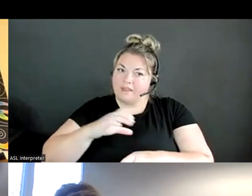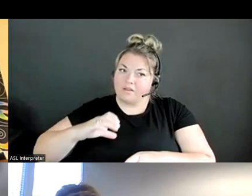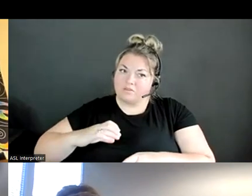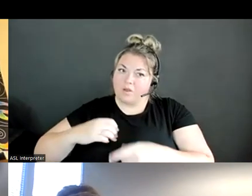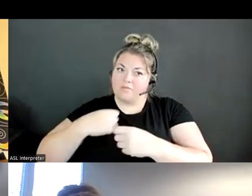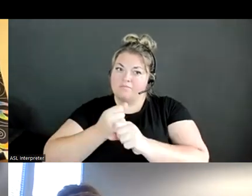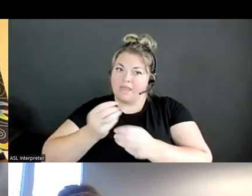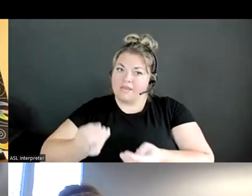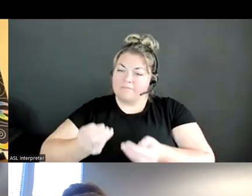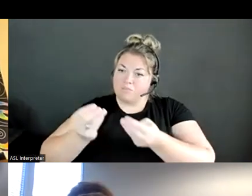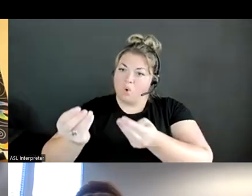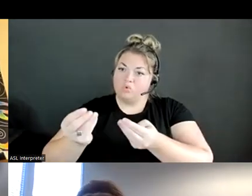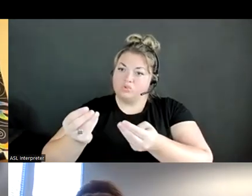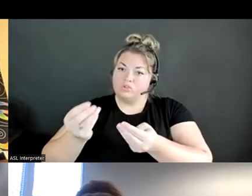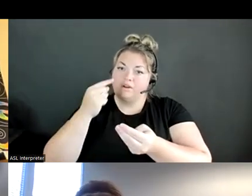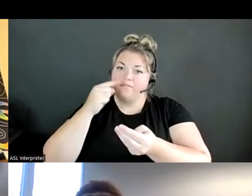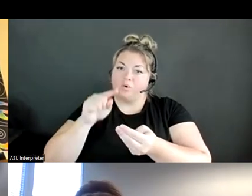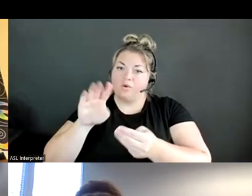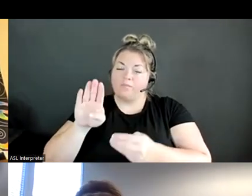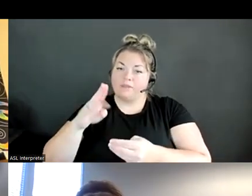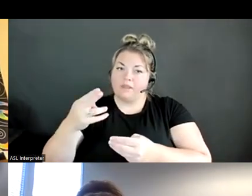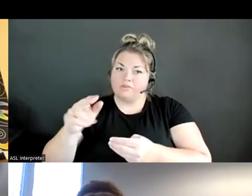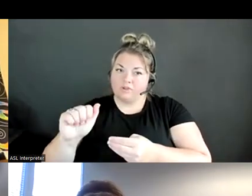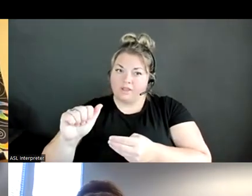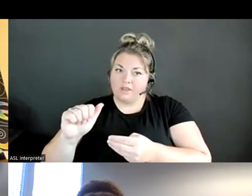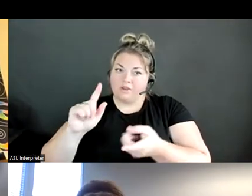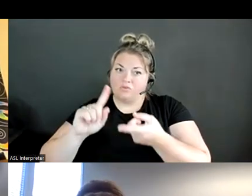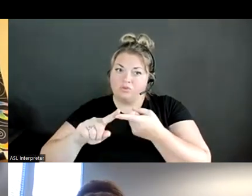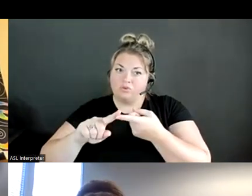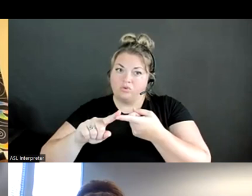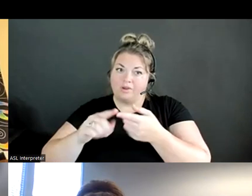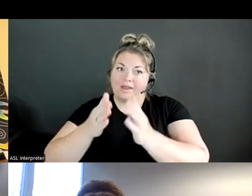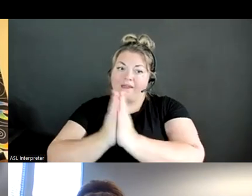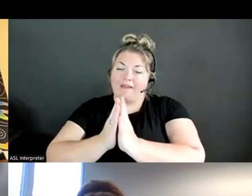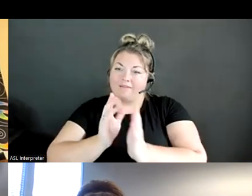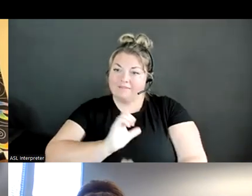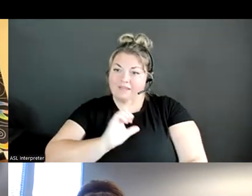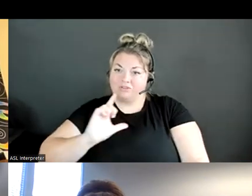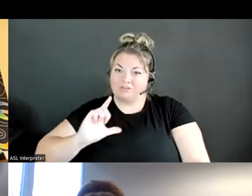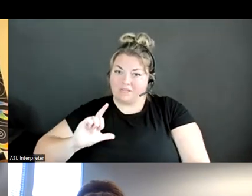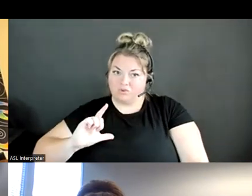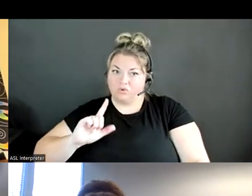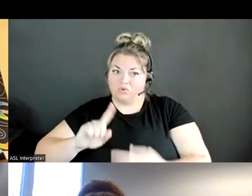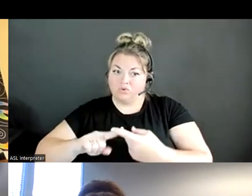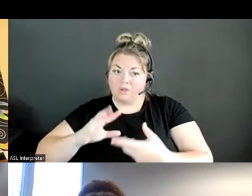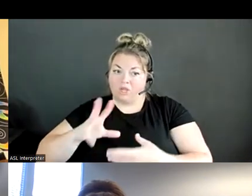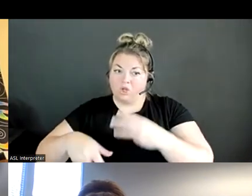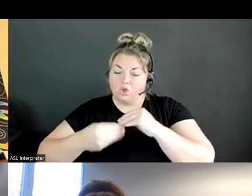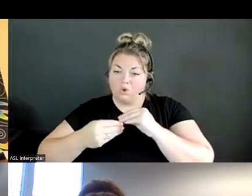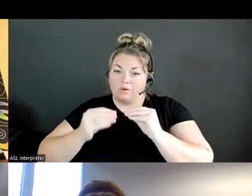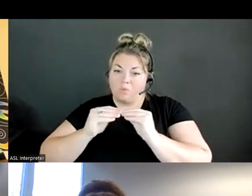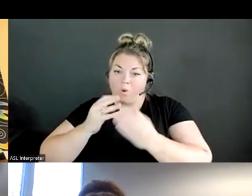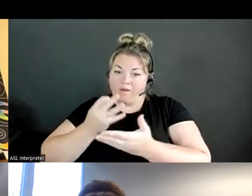made a motion for the BHA to ask the legislature to include more